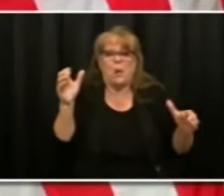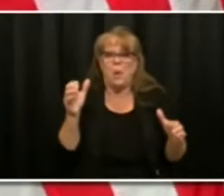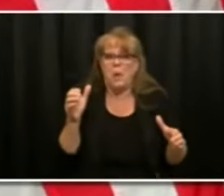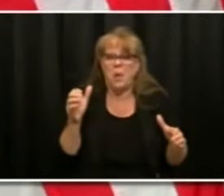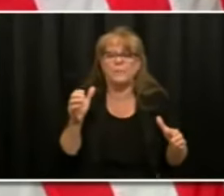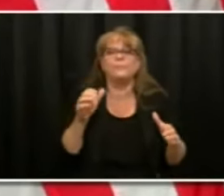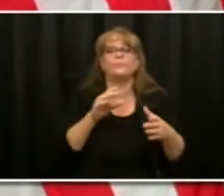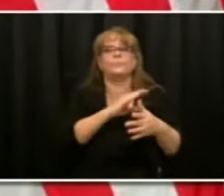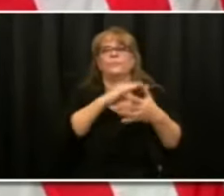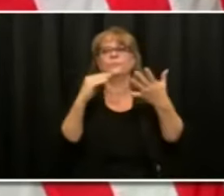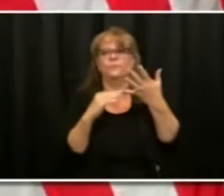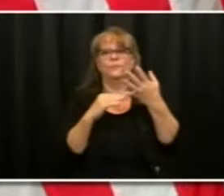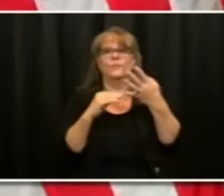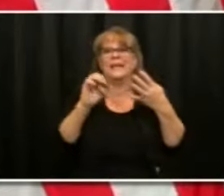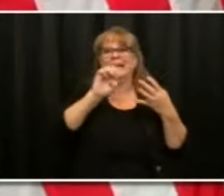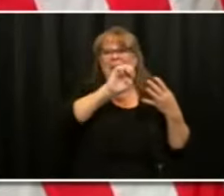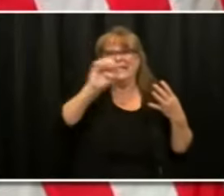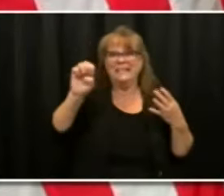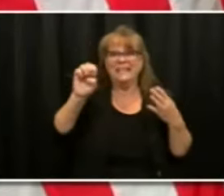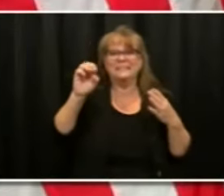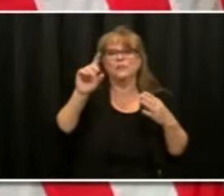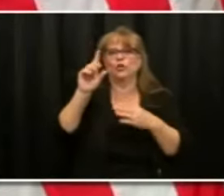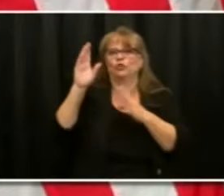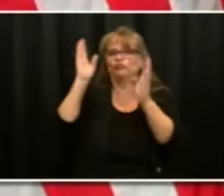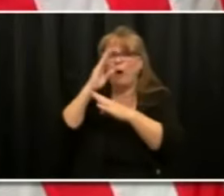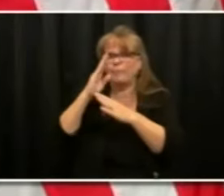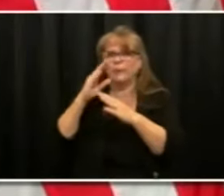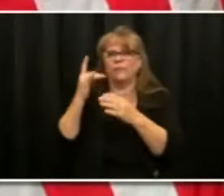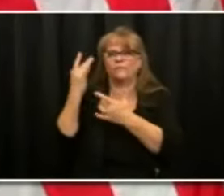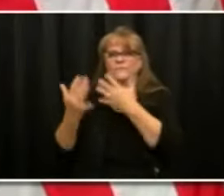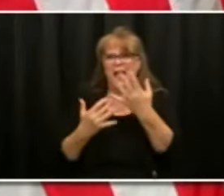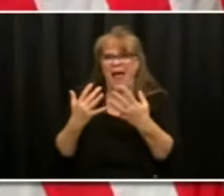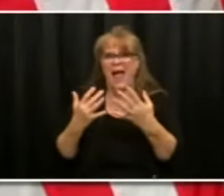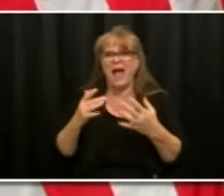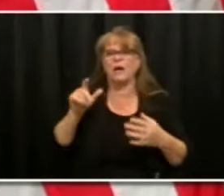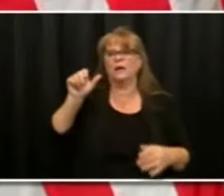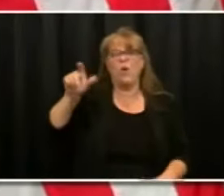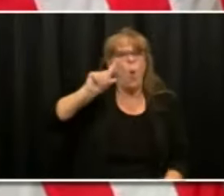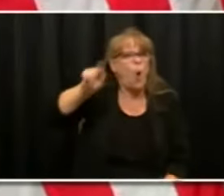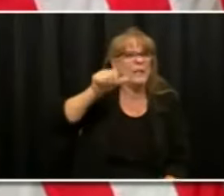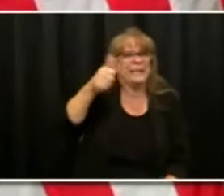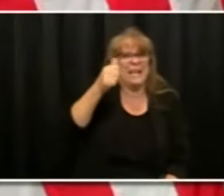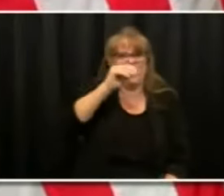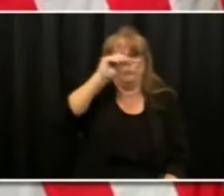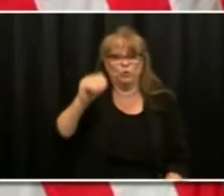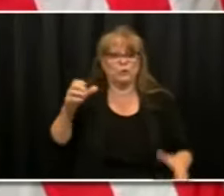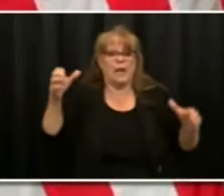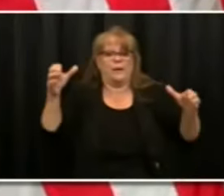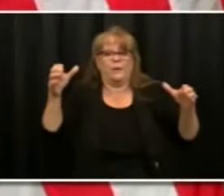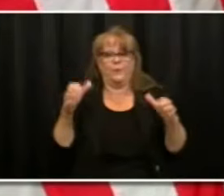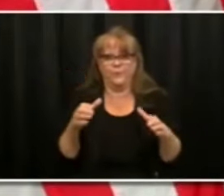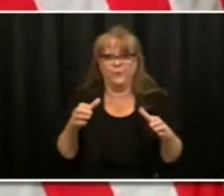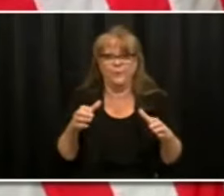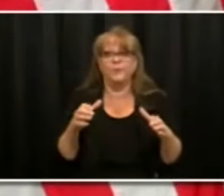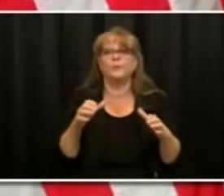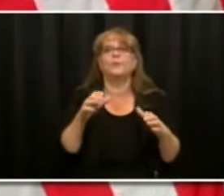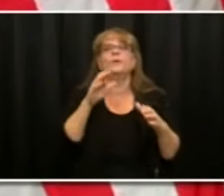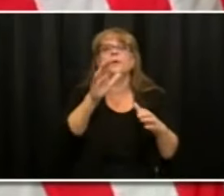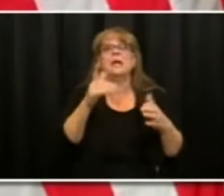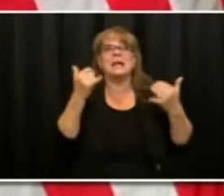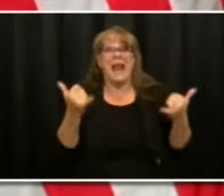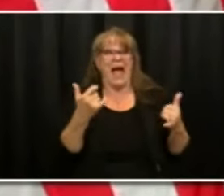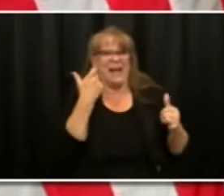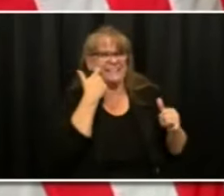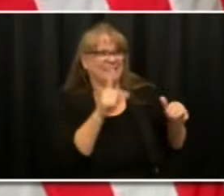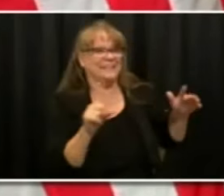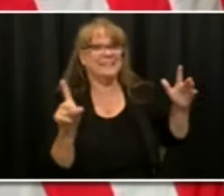15,546 acres, 10% contained. There was also mandatory evacuations in place. There's also a new fire that we, as of this